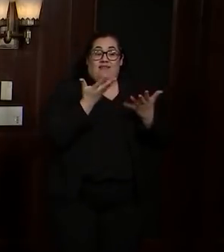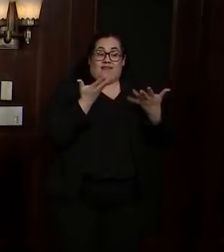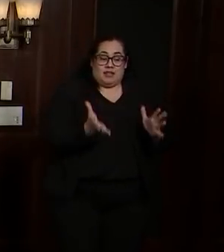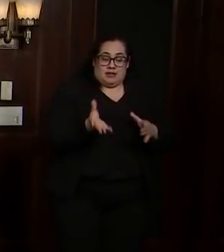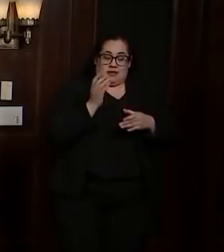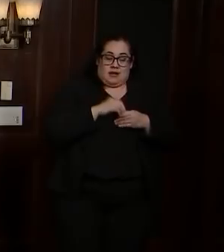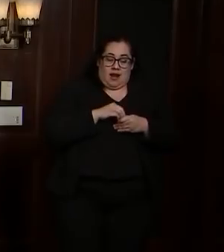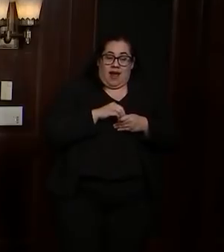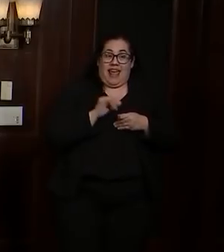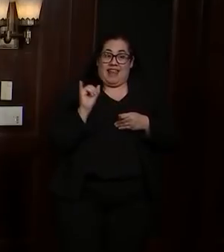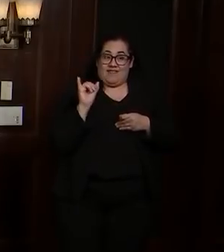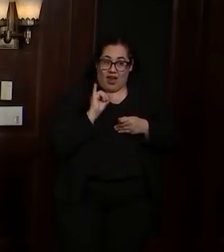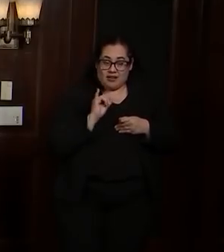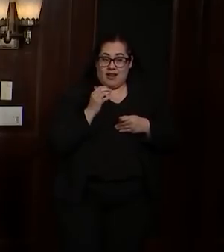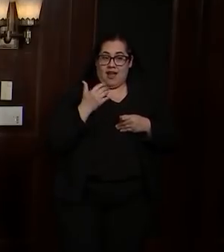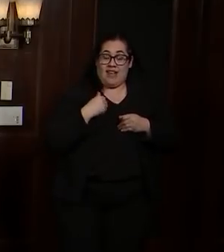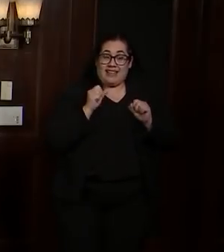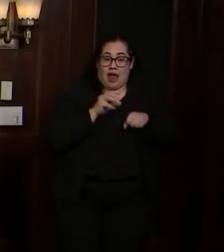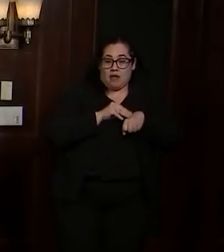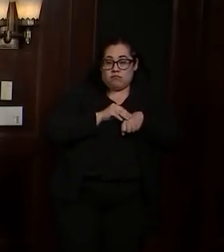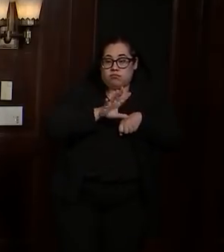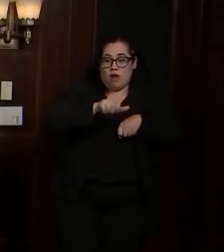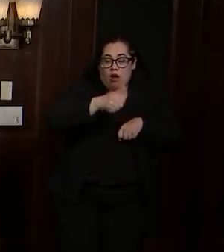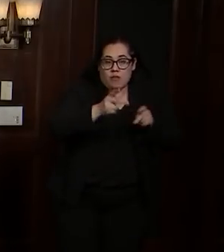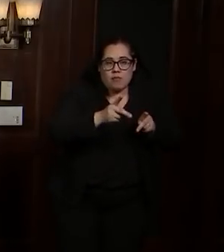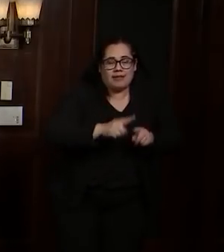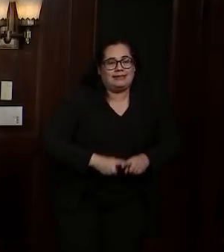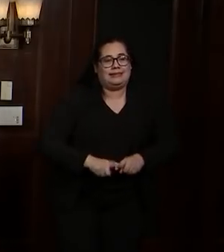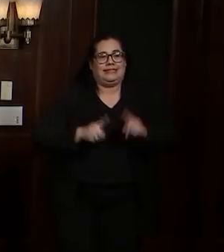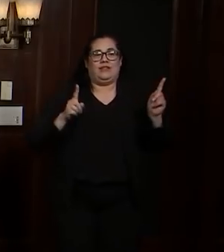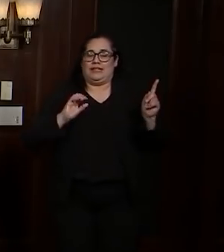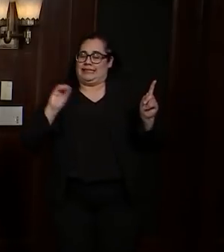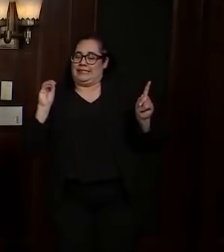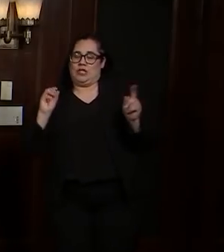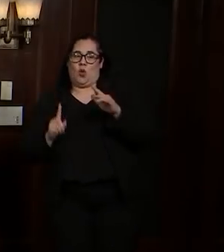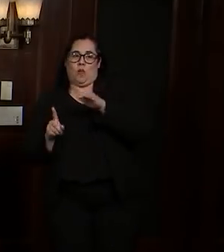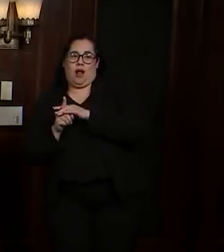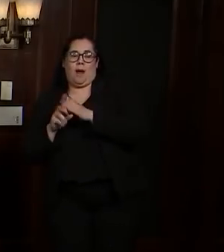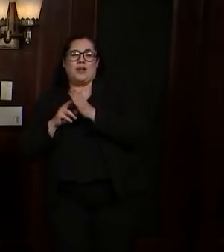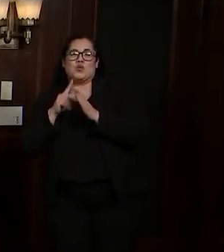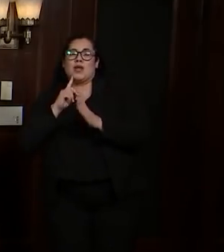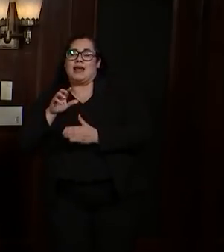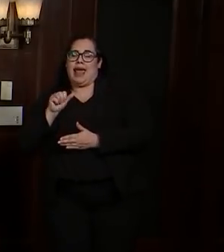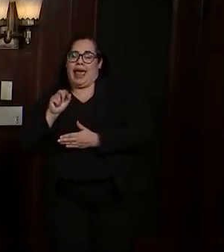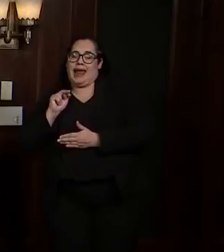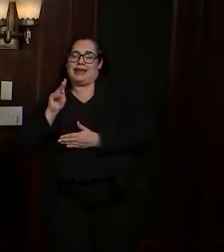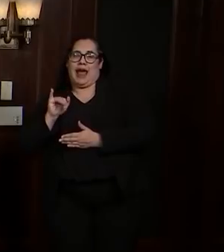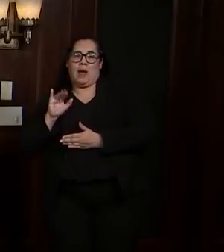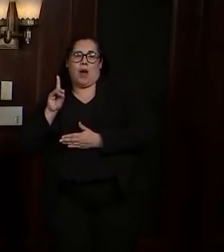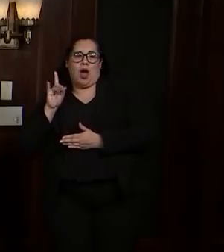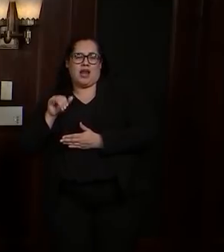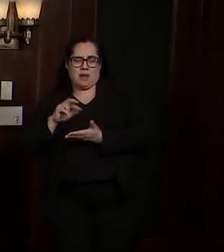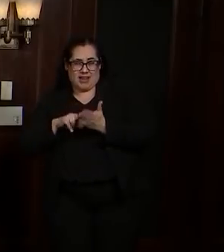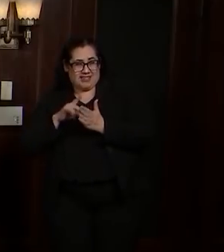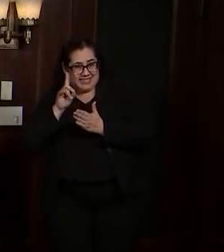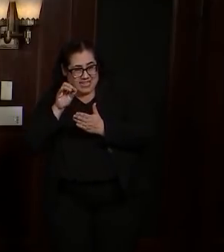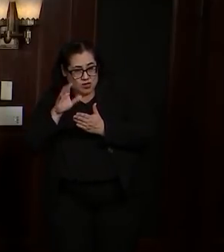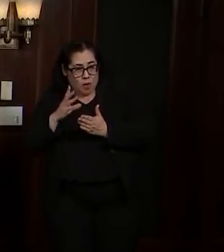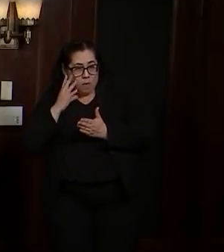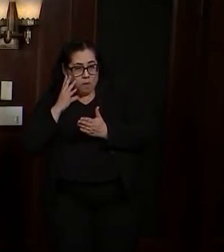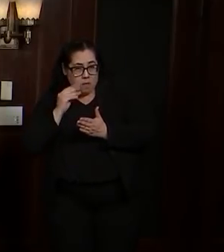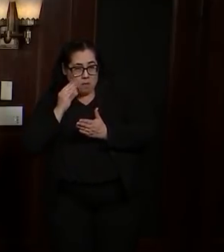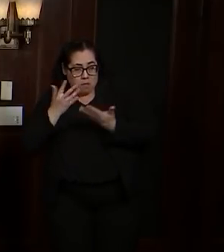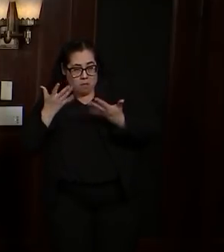carrying the infection and capable of infecting others versus seroprevalence, which really is an antibody test that just tells us, did your body see